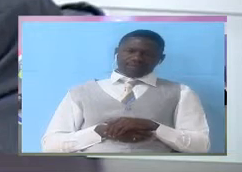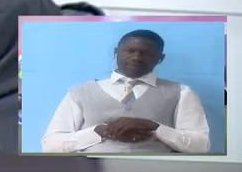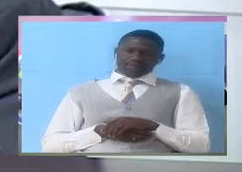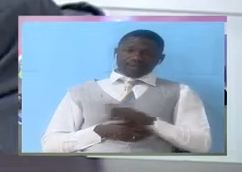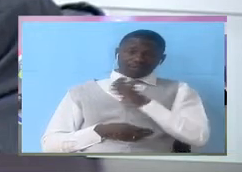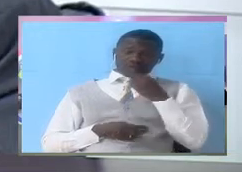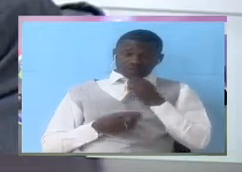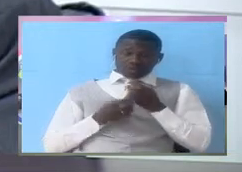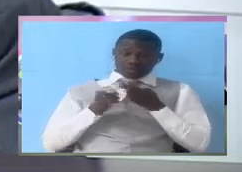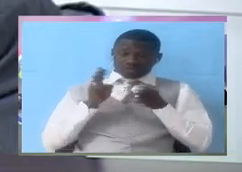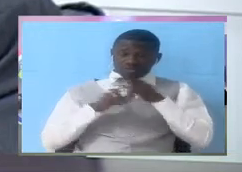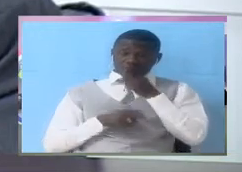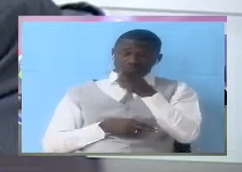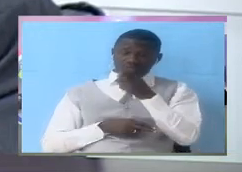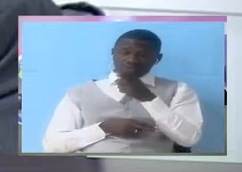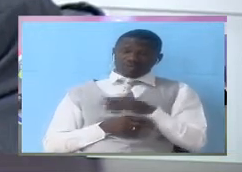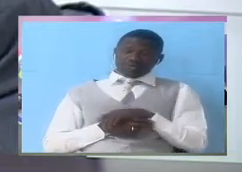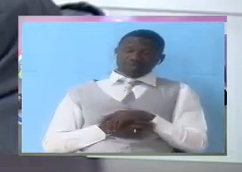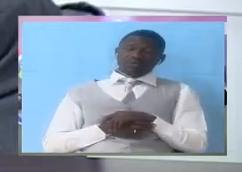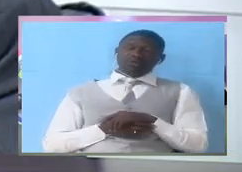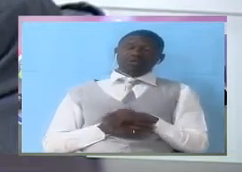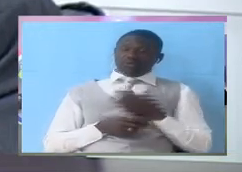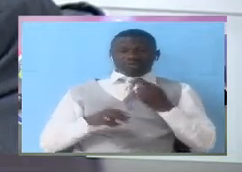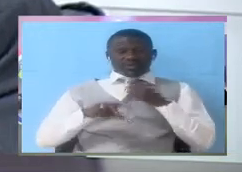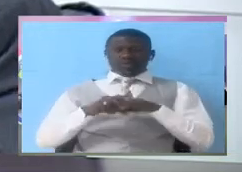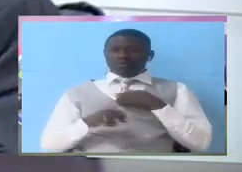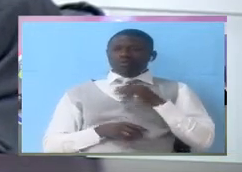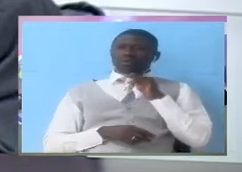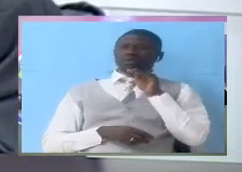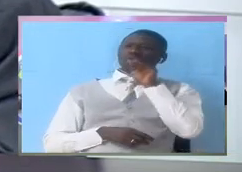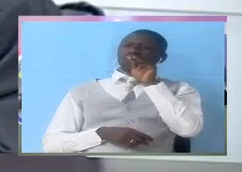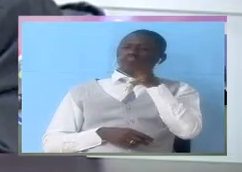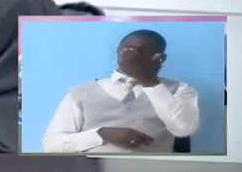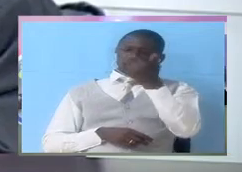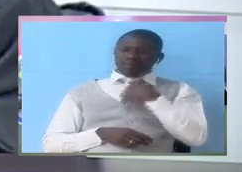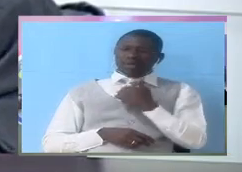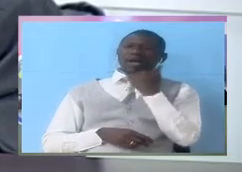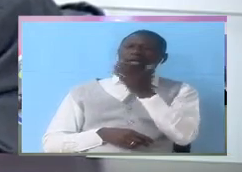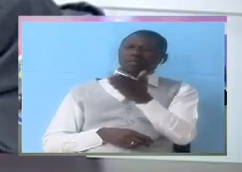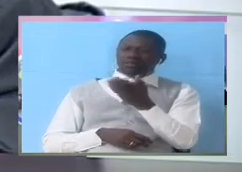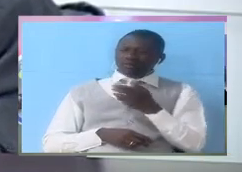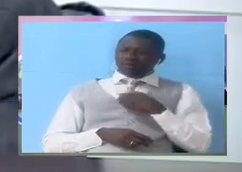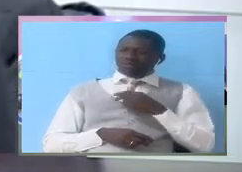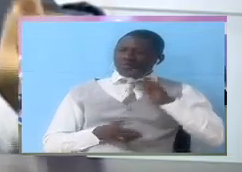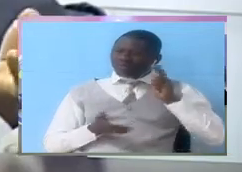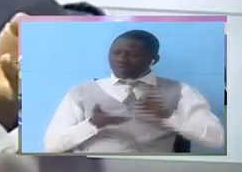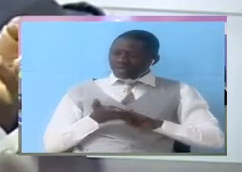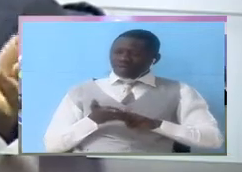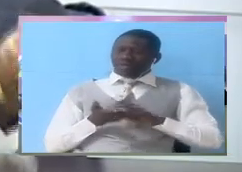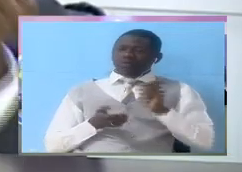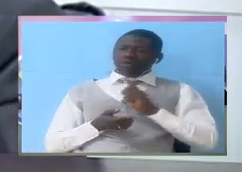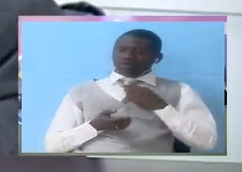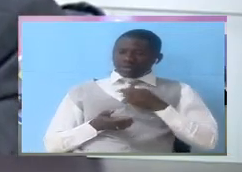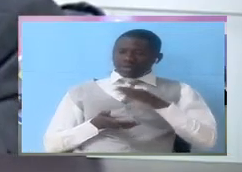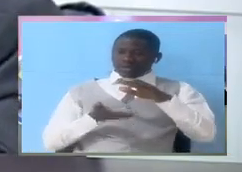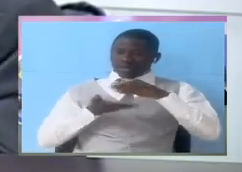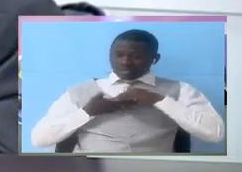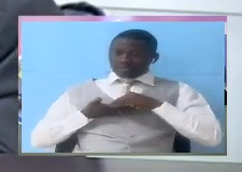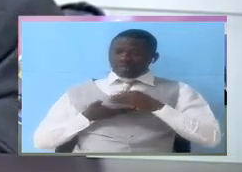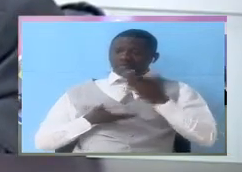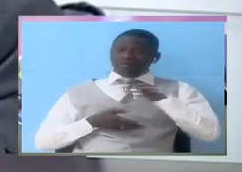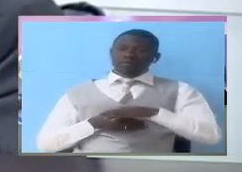I would all call them. Legole ma olen laaj len to verify or confirm what I got from the